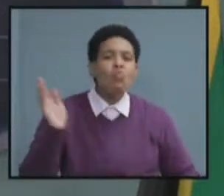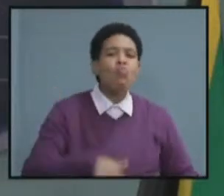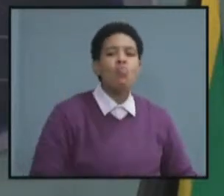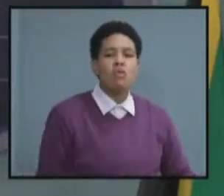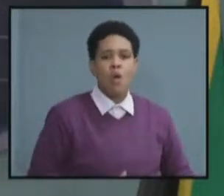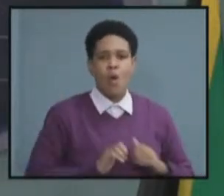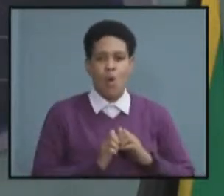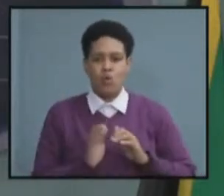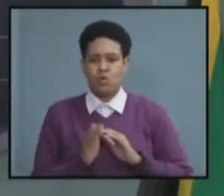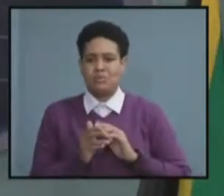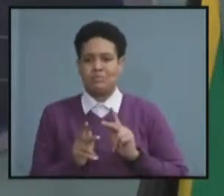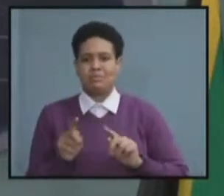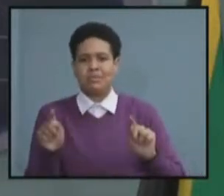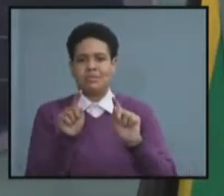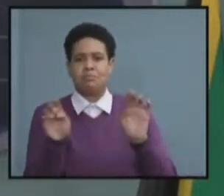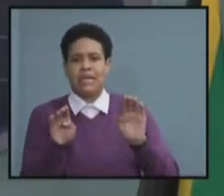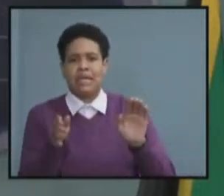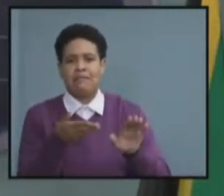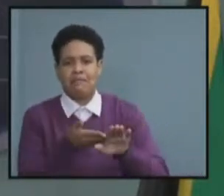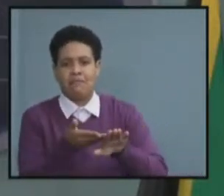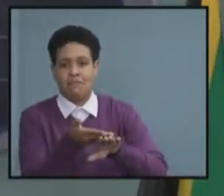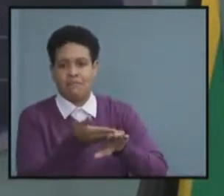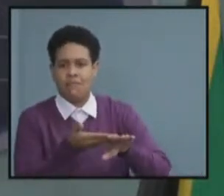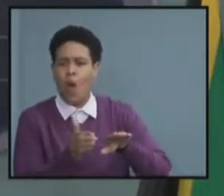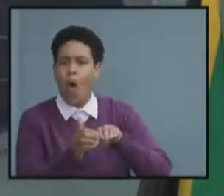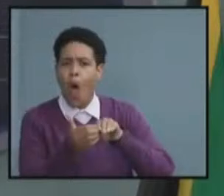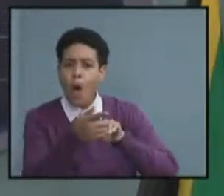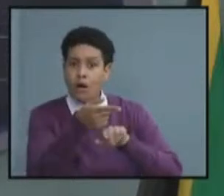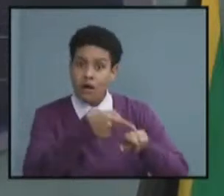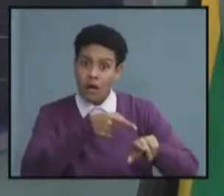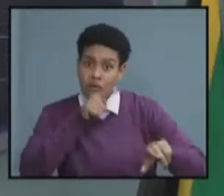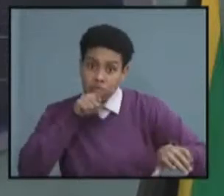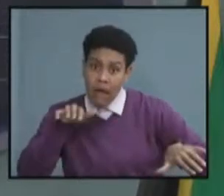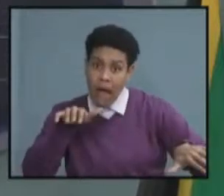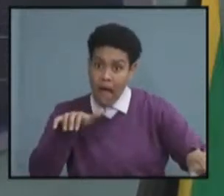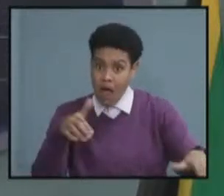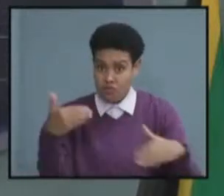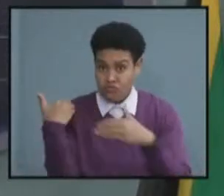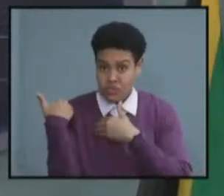are the citizens behaving? Are they acting responsibly?